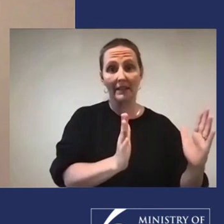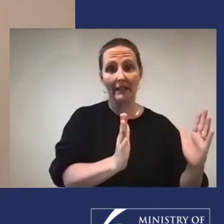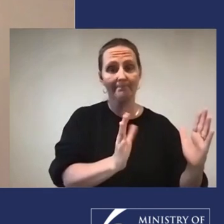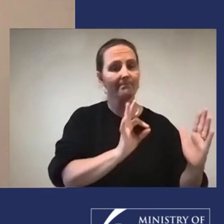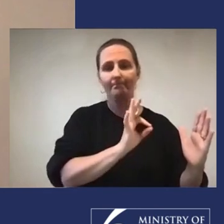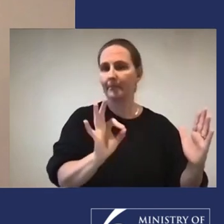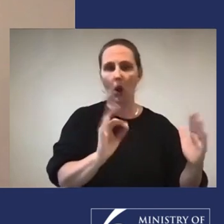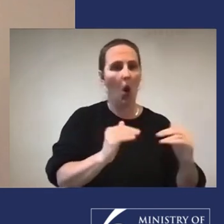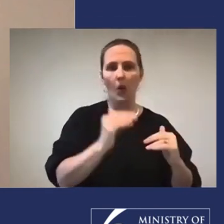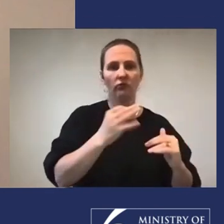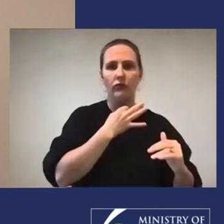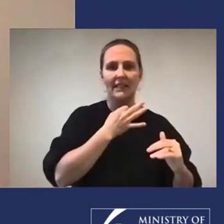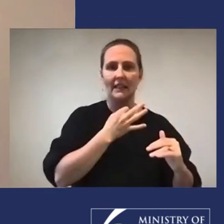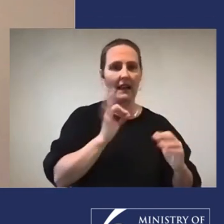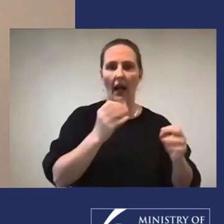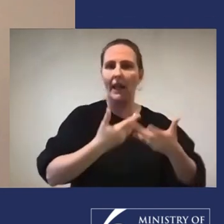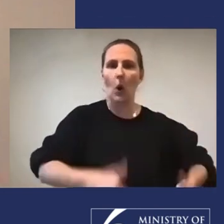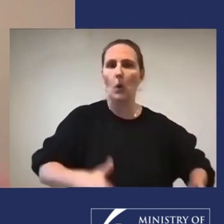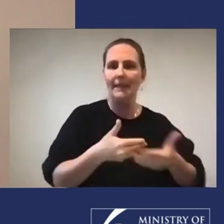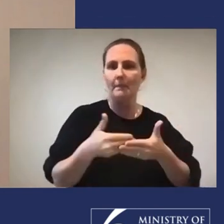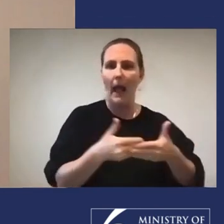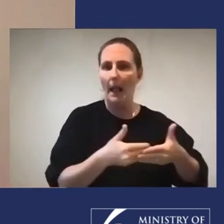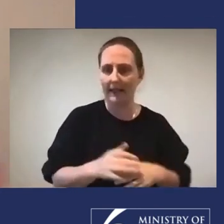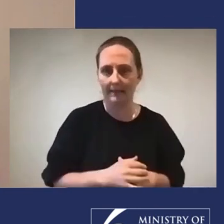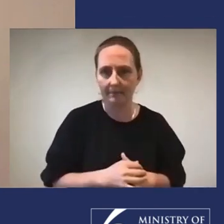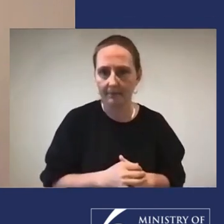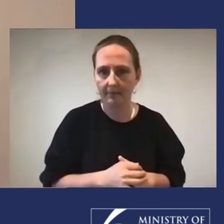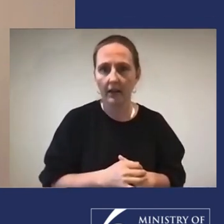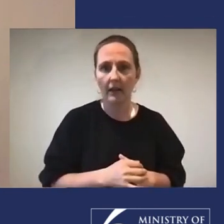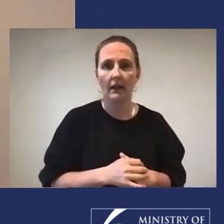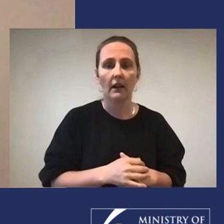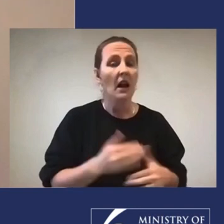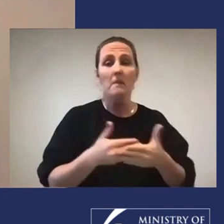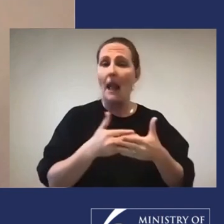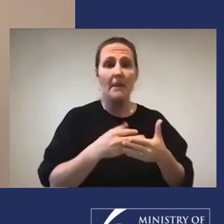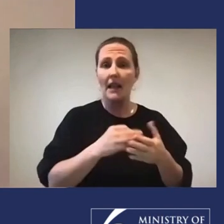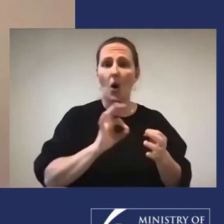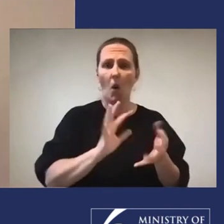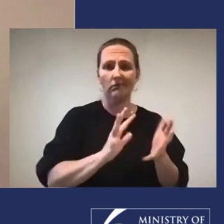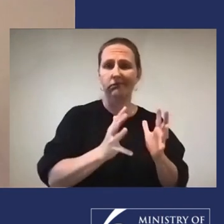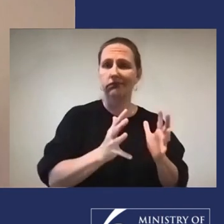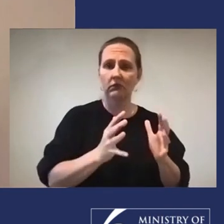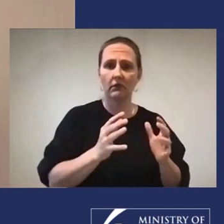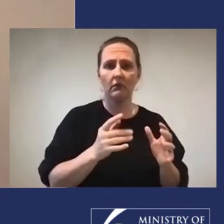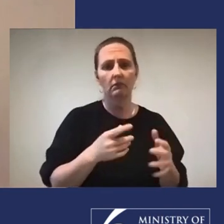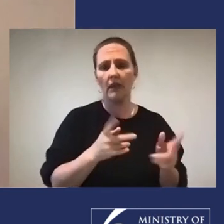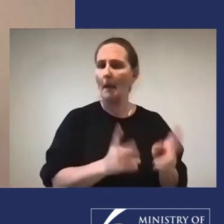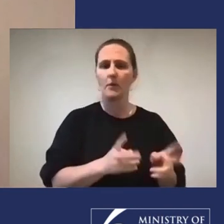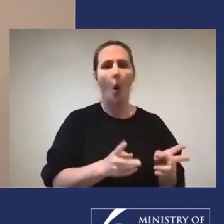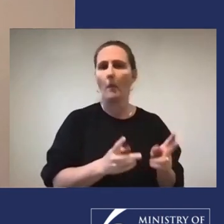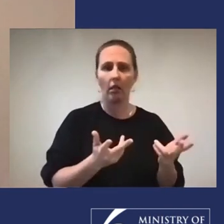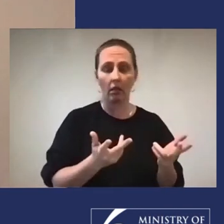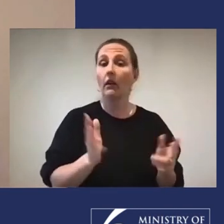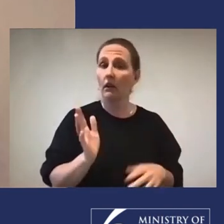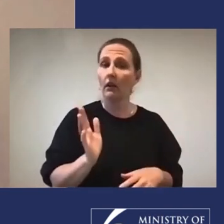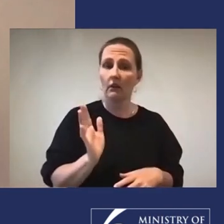of miscarriage. We know that there's not problems with the baby being born with any abnormalities, so we don't see any other problems, for example, at